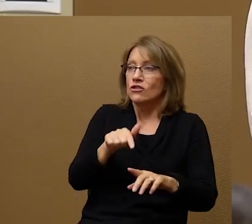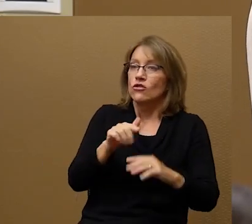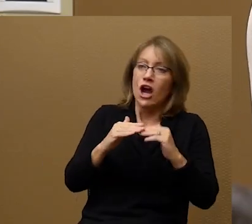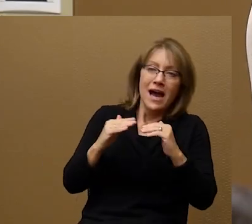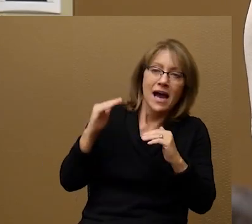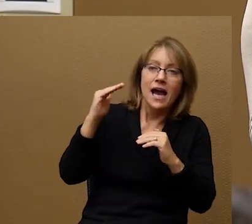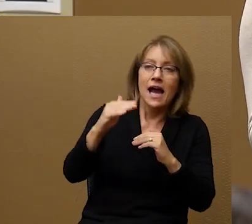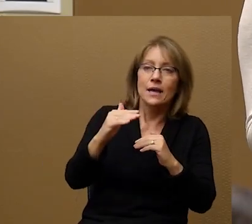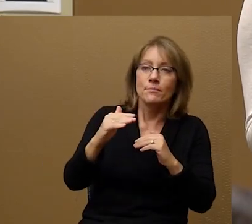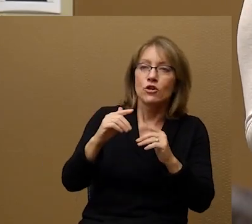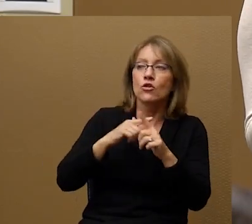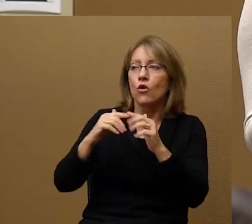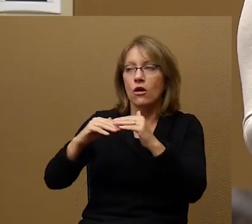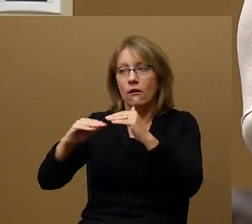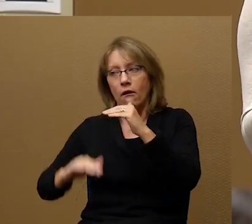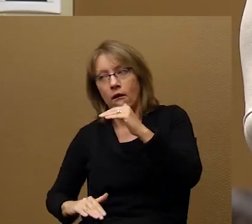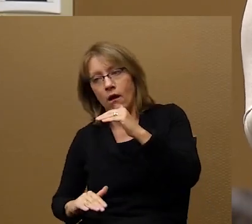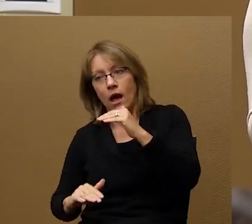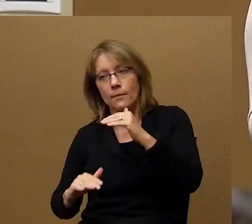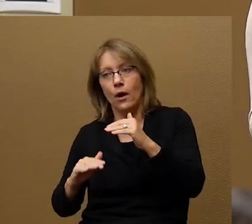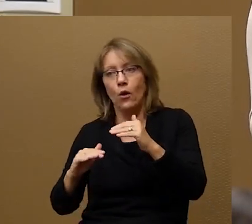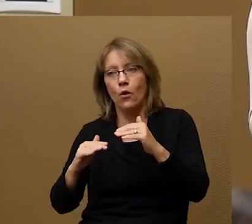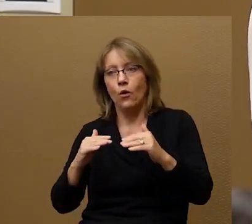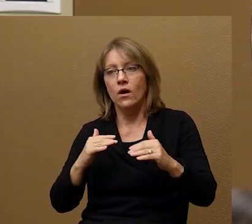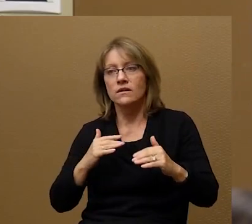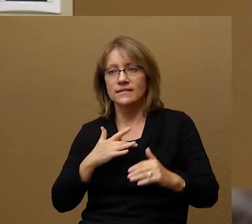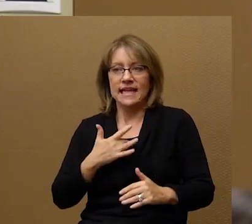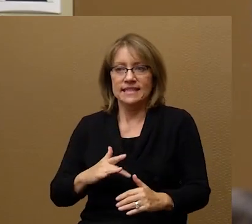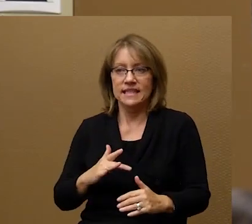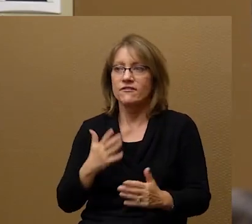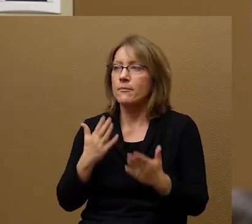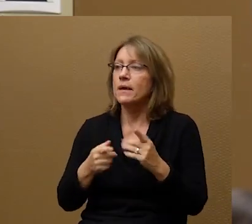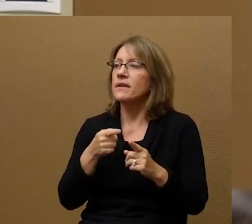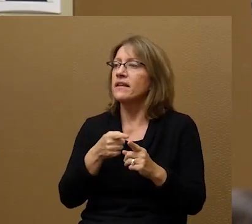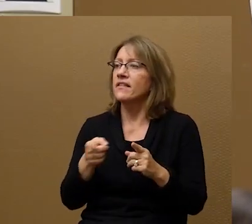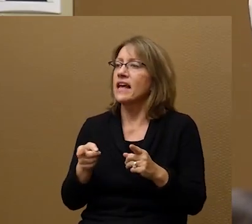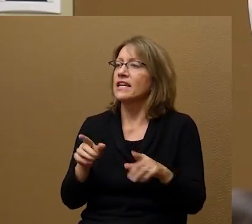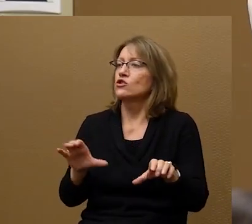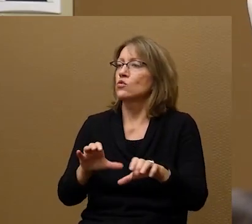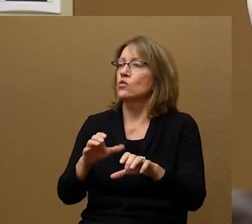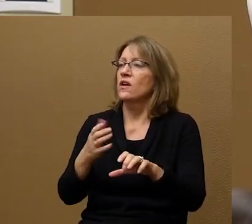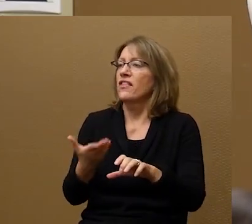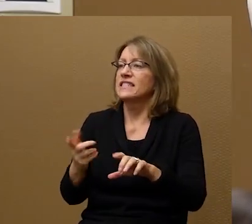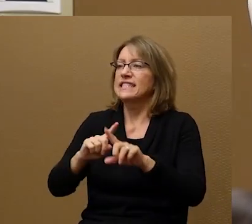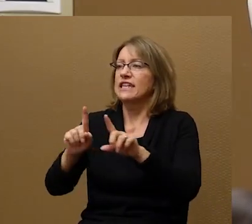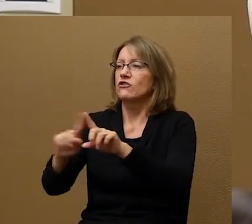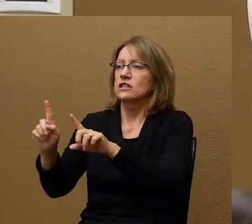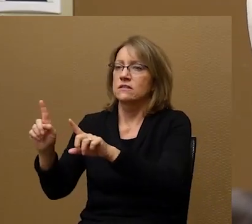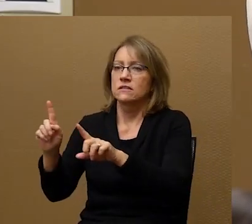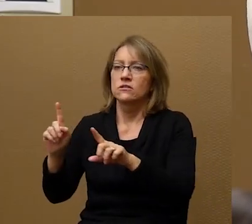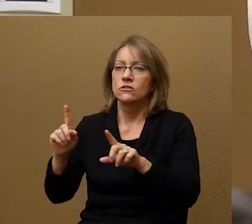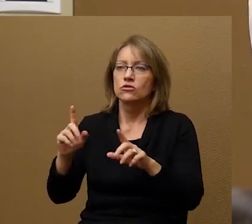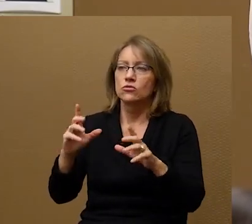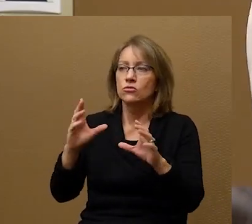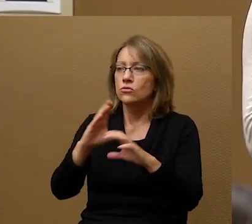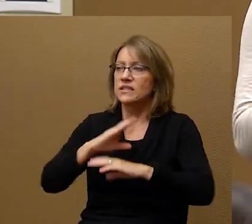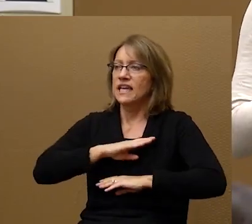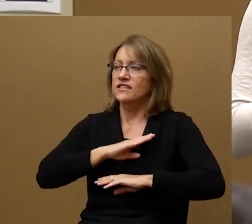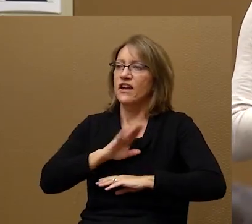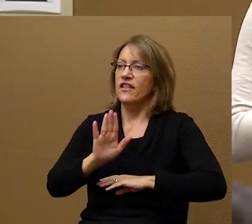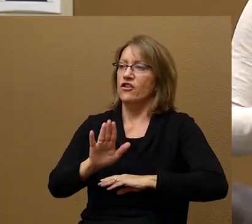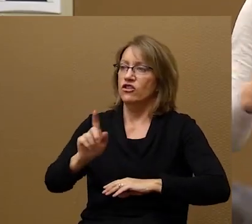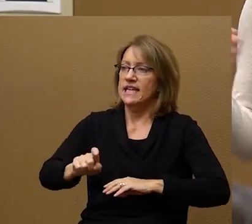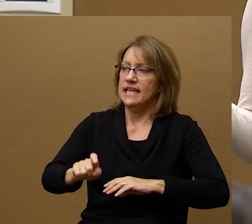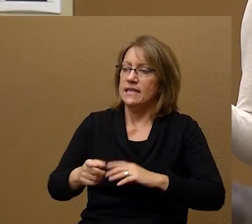hypersensitive or hyposensitive might do things differently to seek out those sensory needs. So